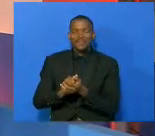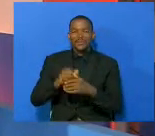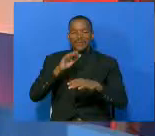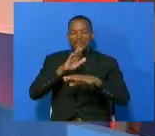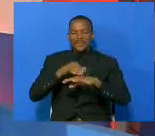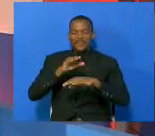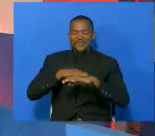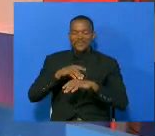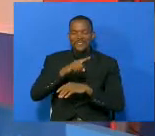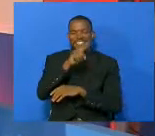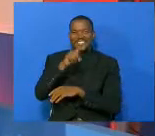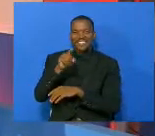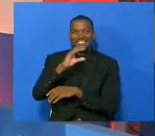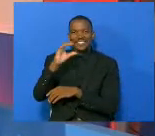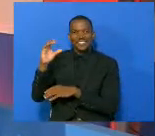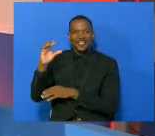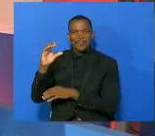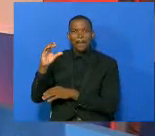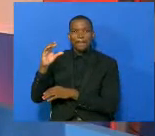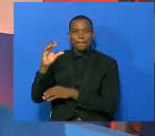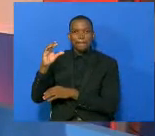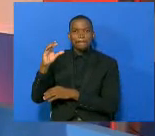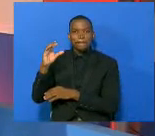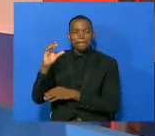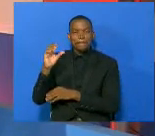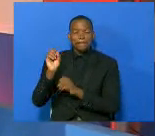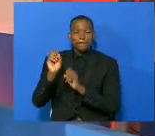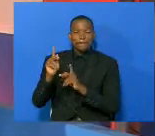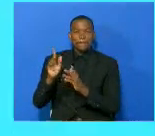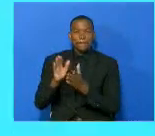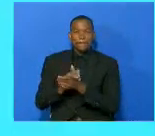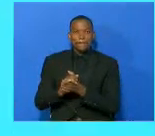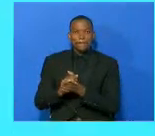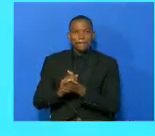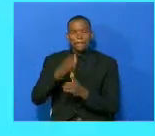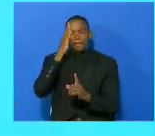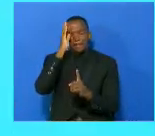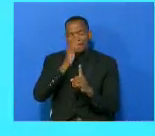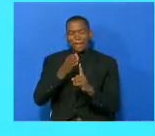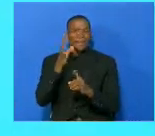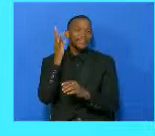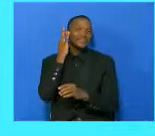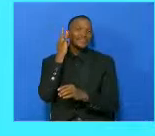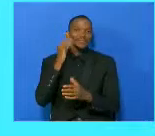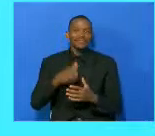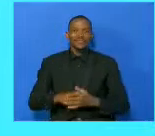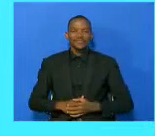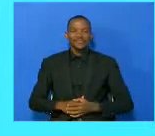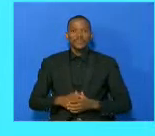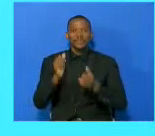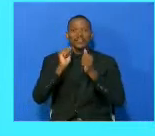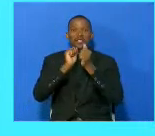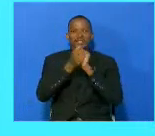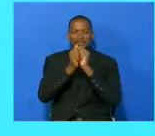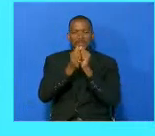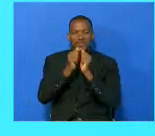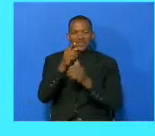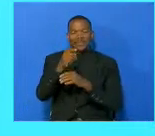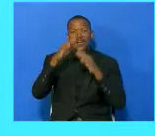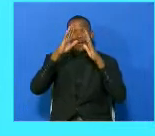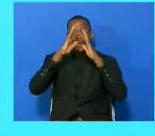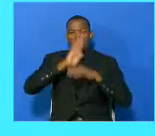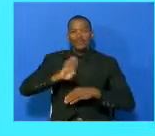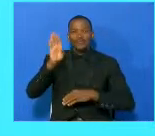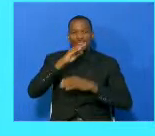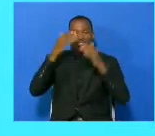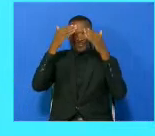Bitsa Masione. Masione. Mm. Okay. Tla ke tsene mo go tsone rice. Tsa metshameko tsa Botswana tonight tla